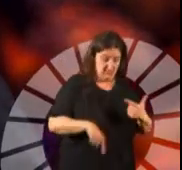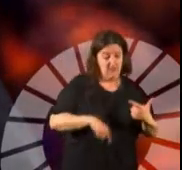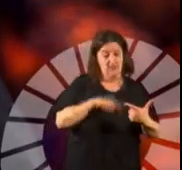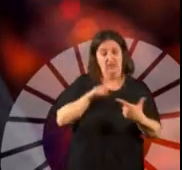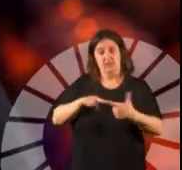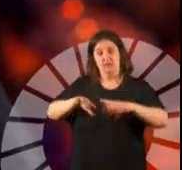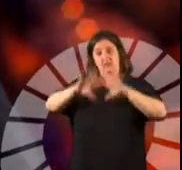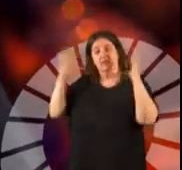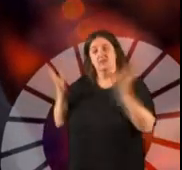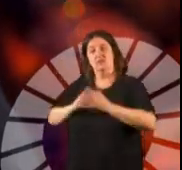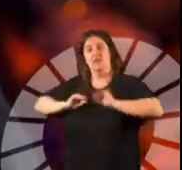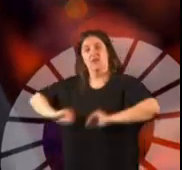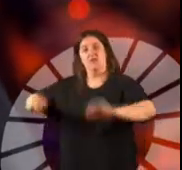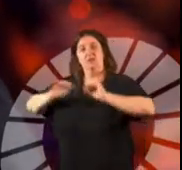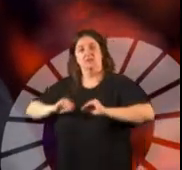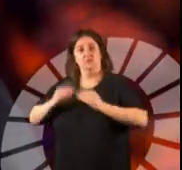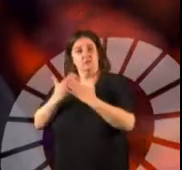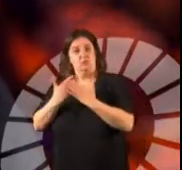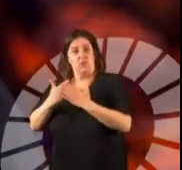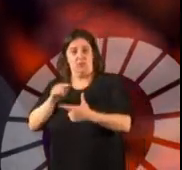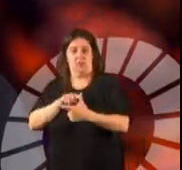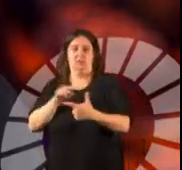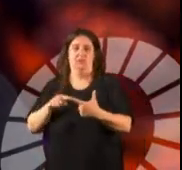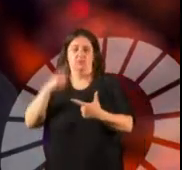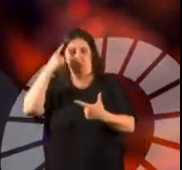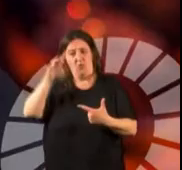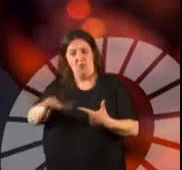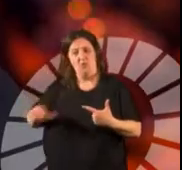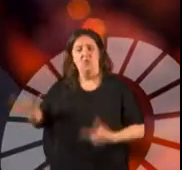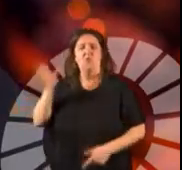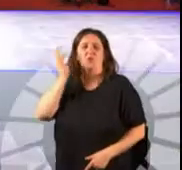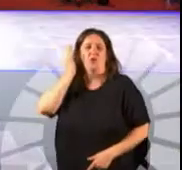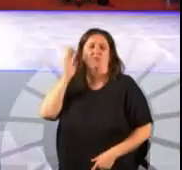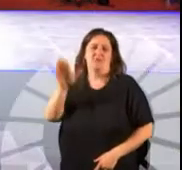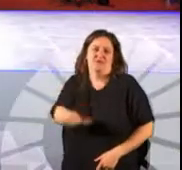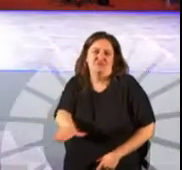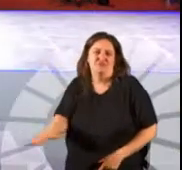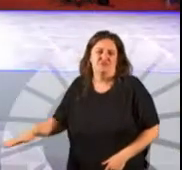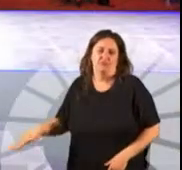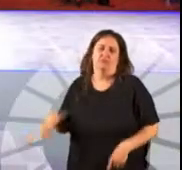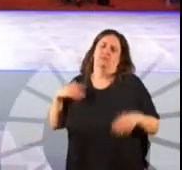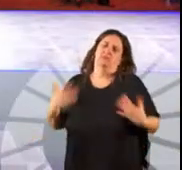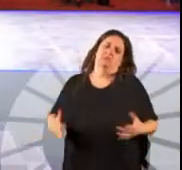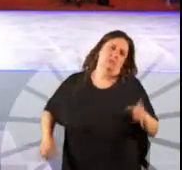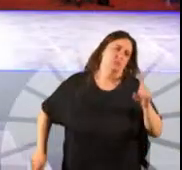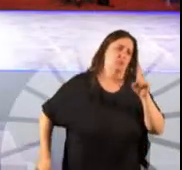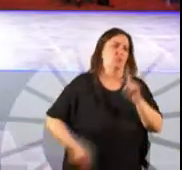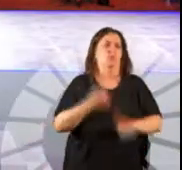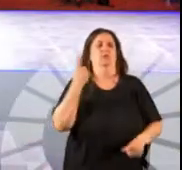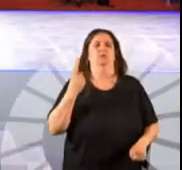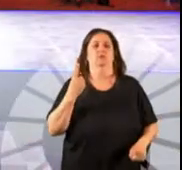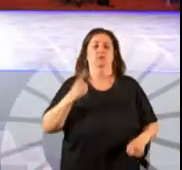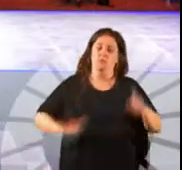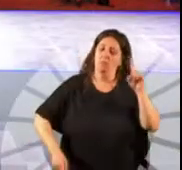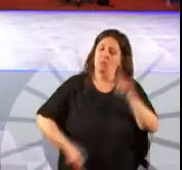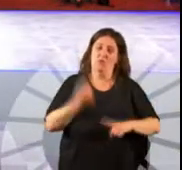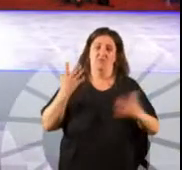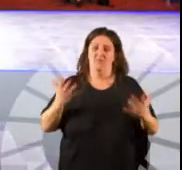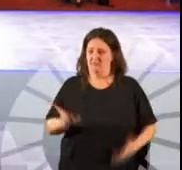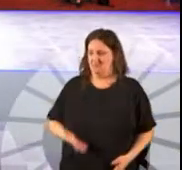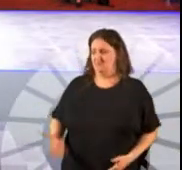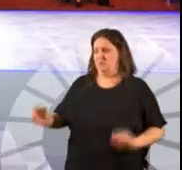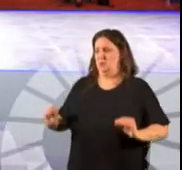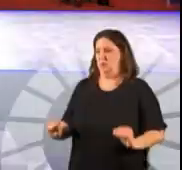be emancipated. We're not going to be able to have even an informal economy without